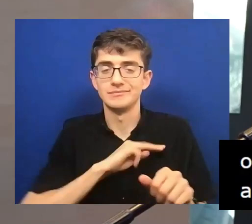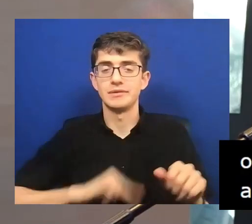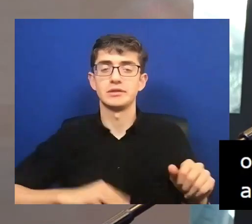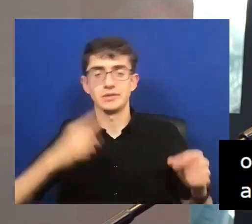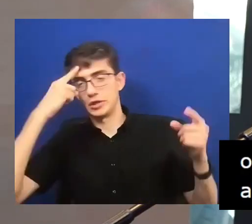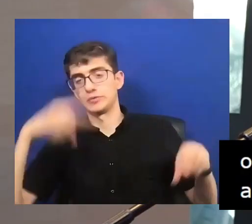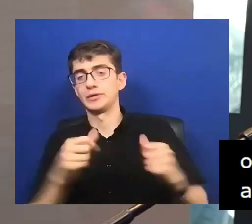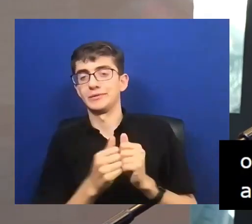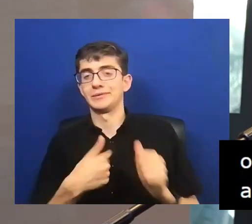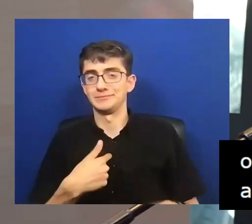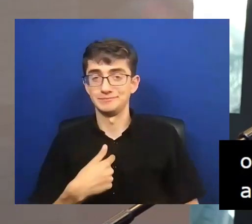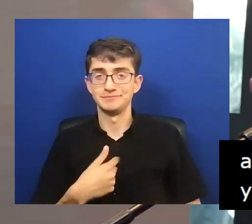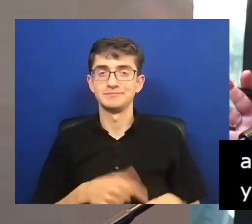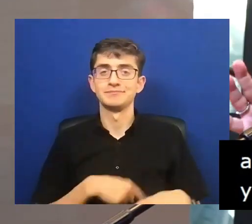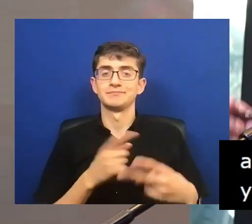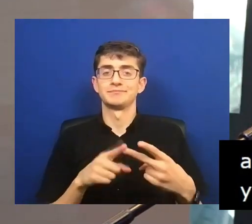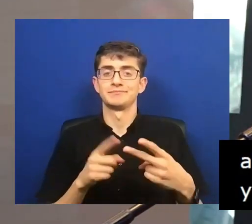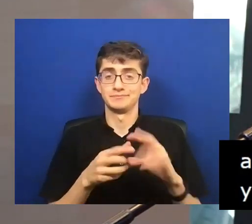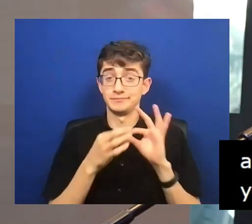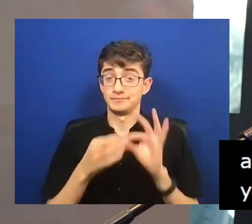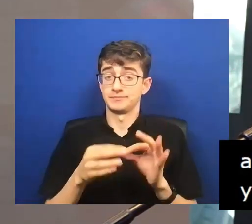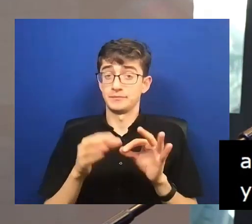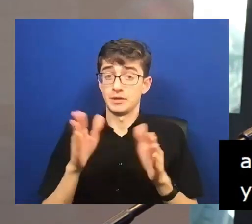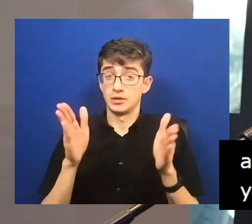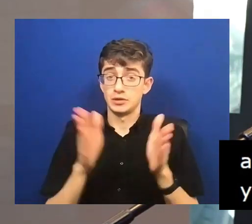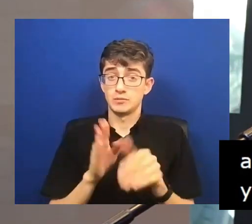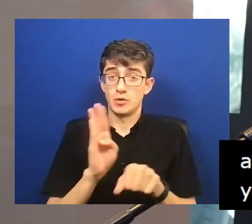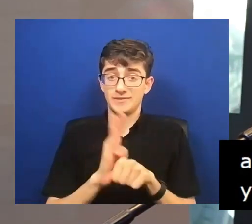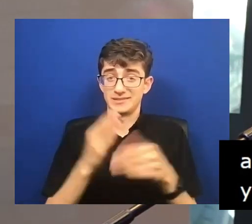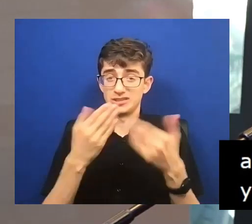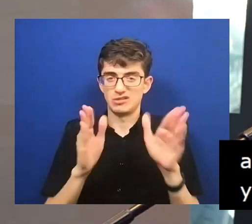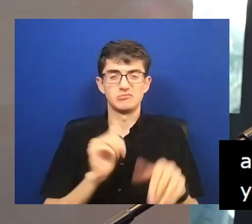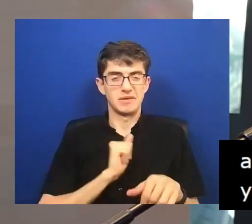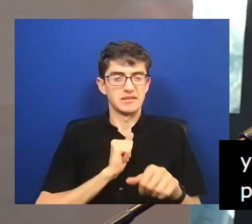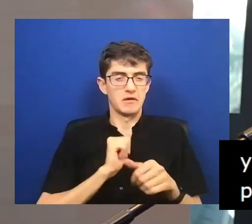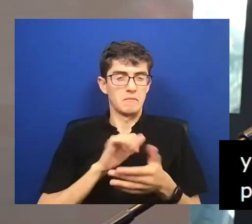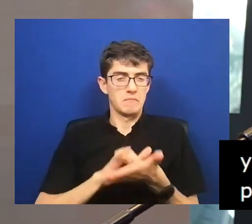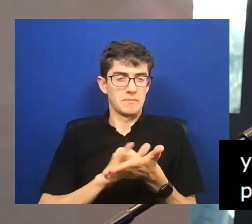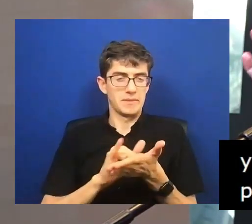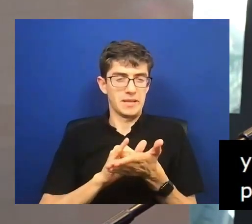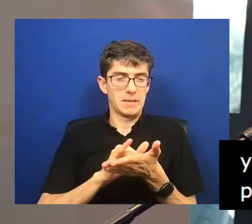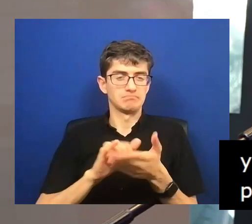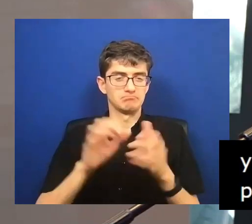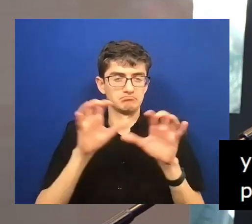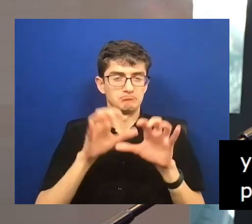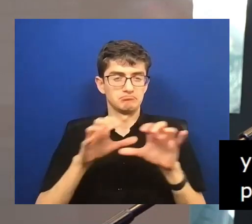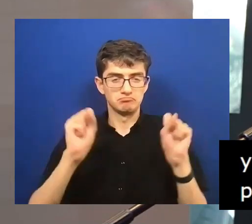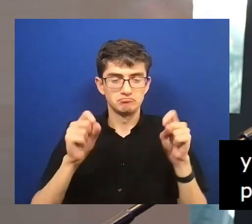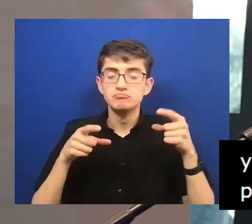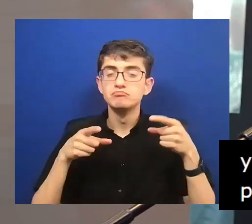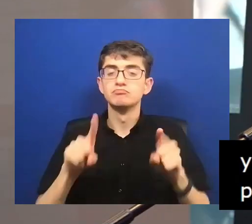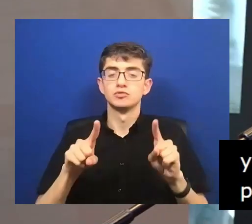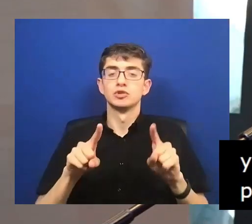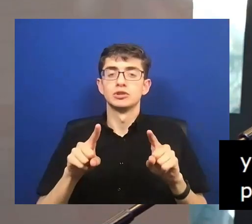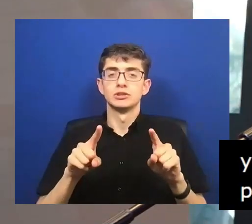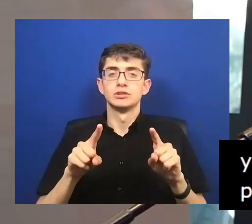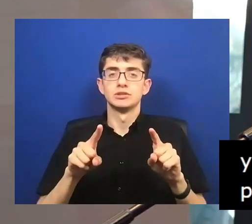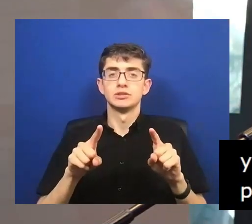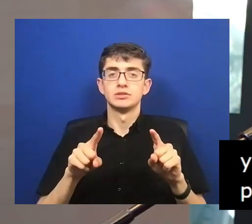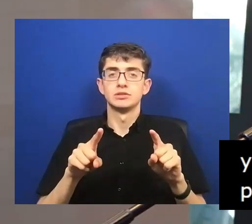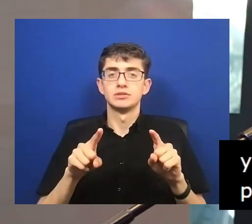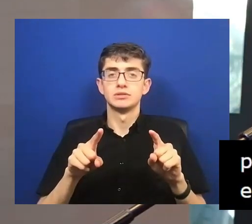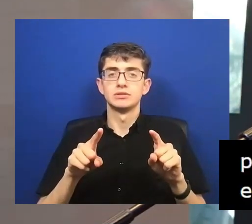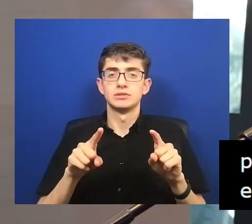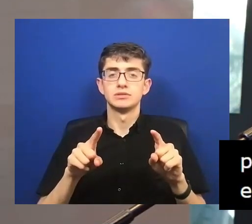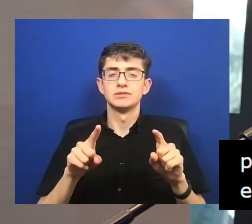It was very interesting during the pandemic. I was borough president. The downtown bids, send out an email, everybody got it. The